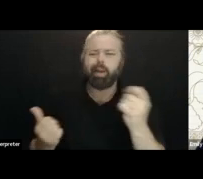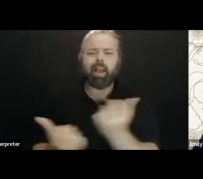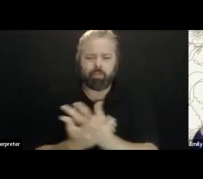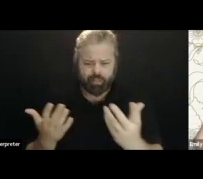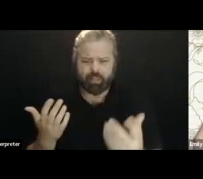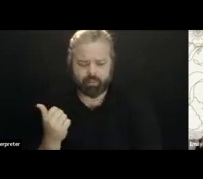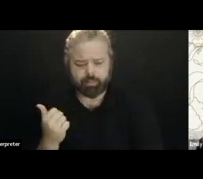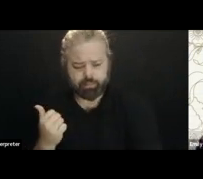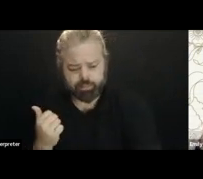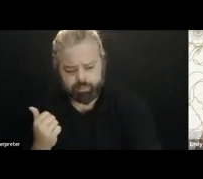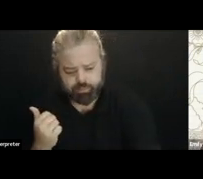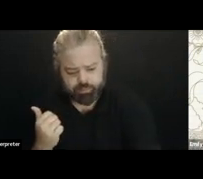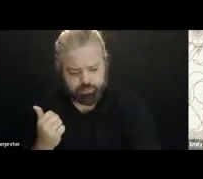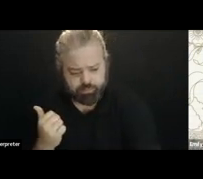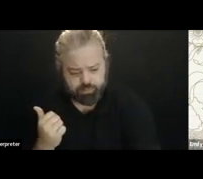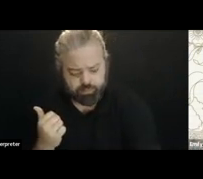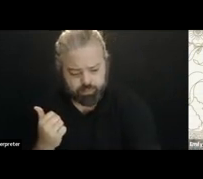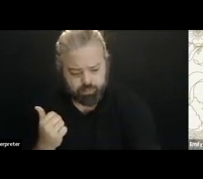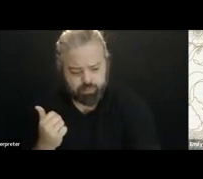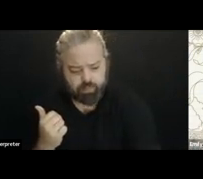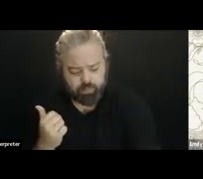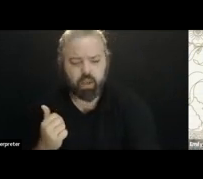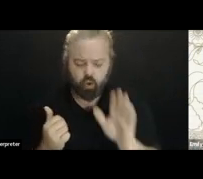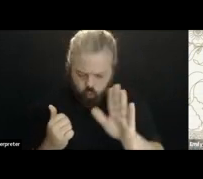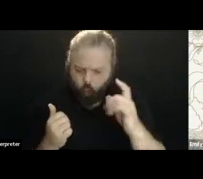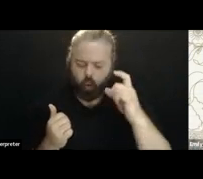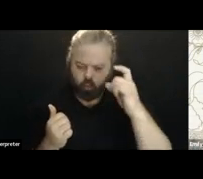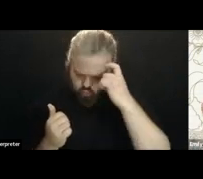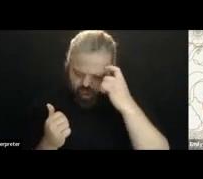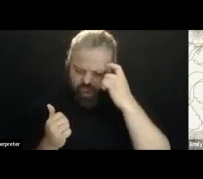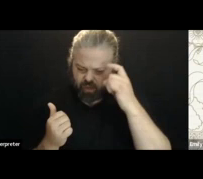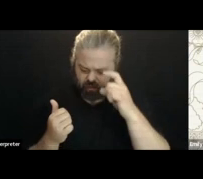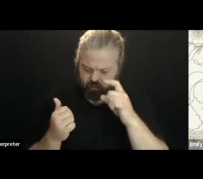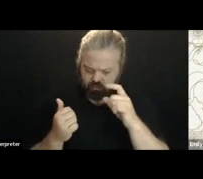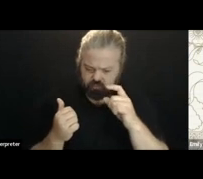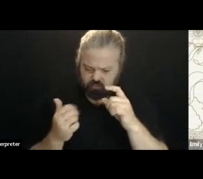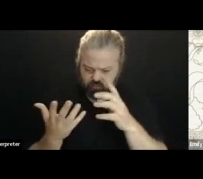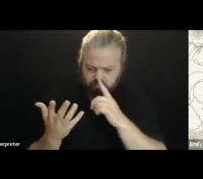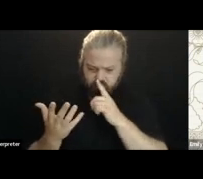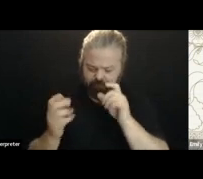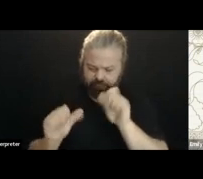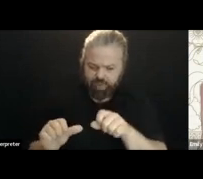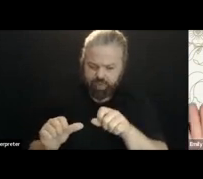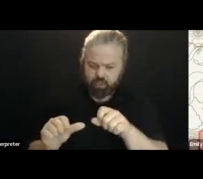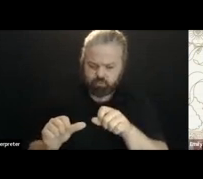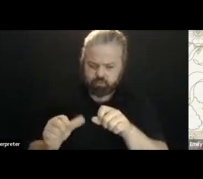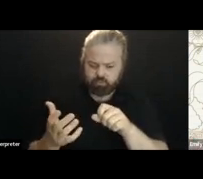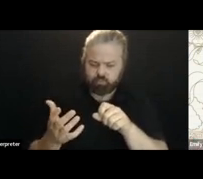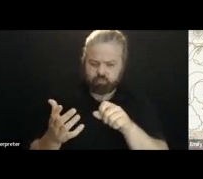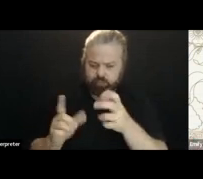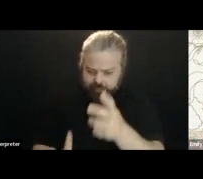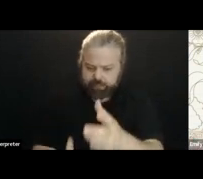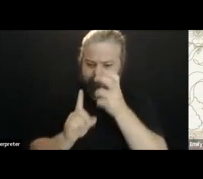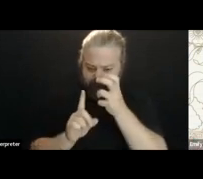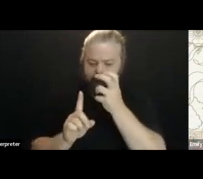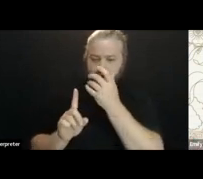You know, the brain can really interpret color and vision in a multitude of